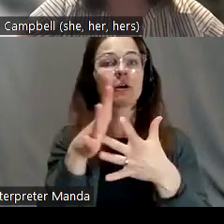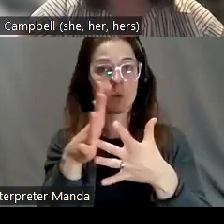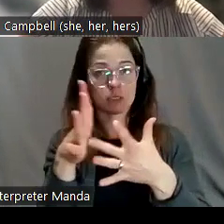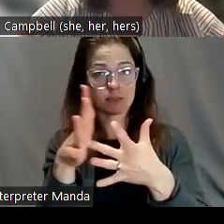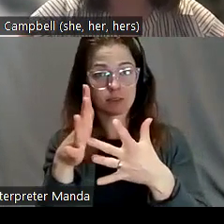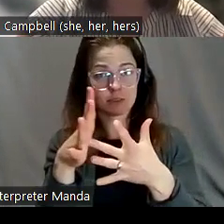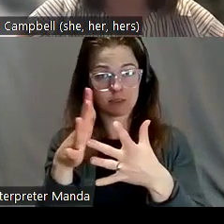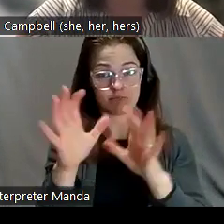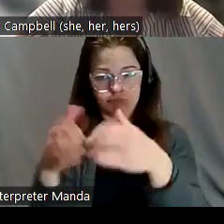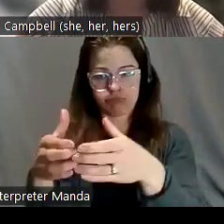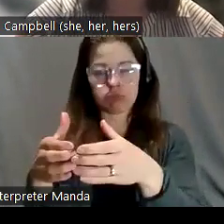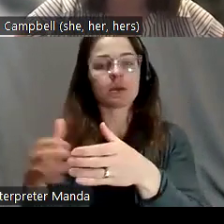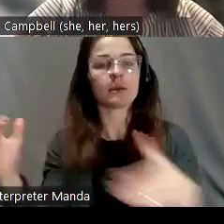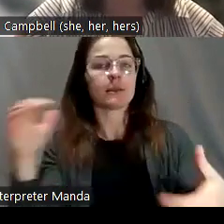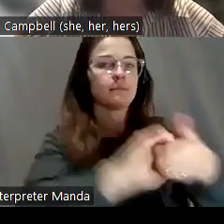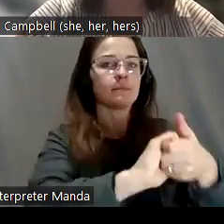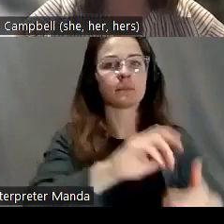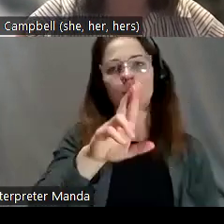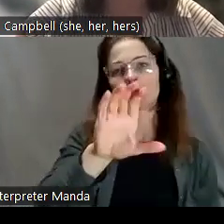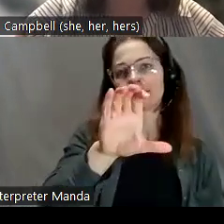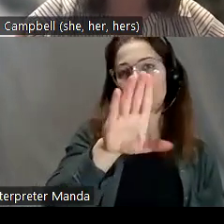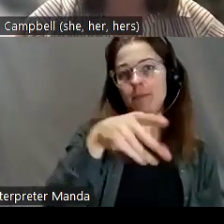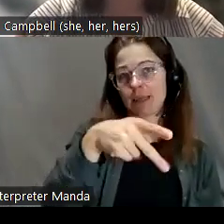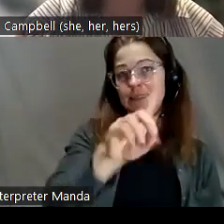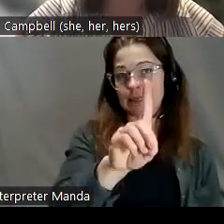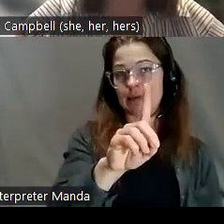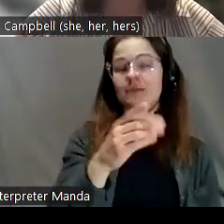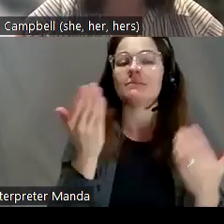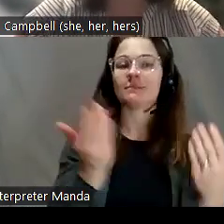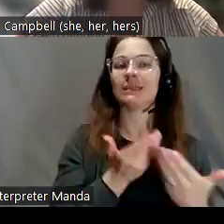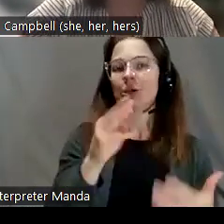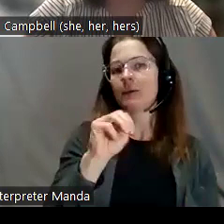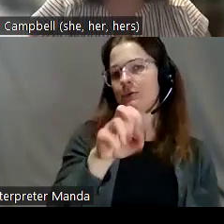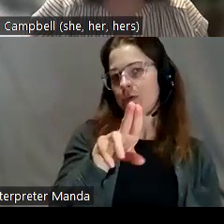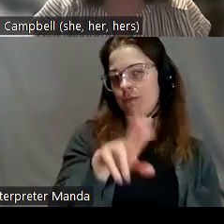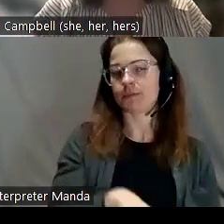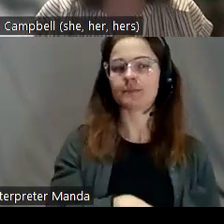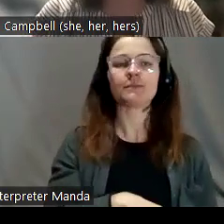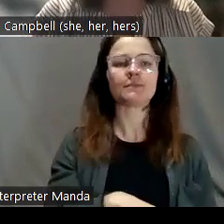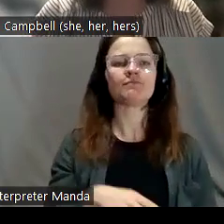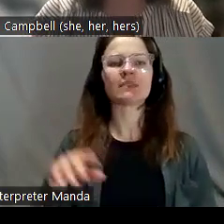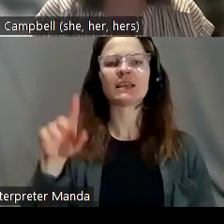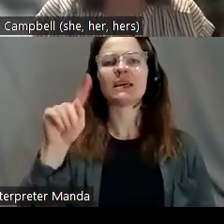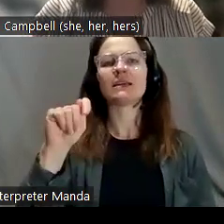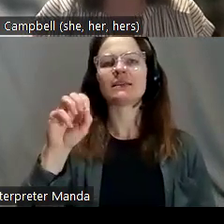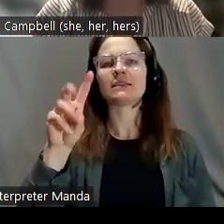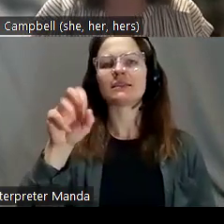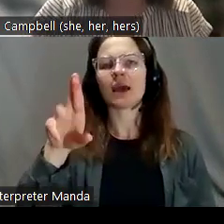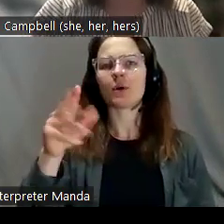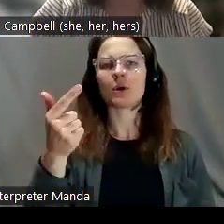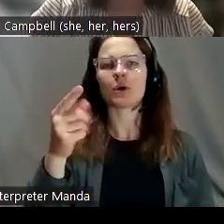volunteer to partner with RCPD at Michigan State. TowerGuard members work throughout the year to